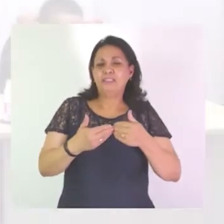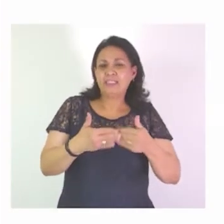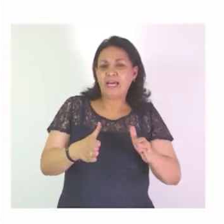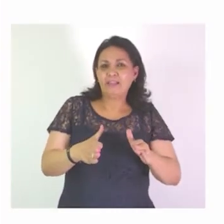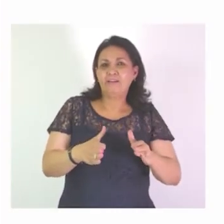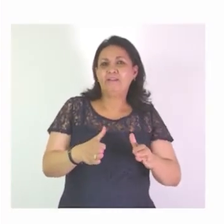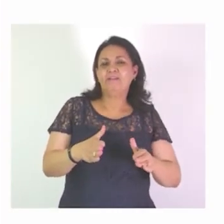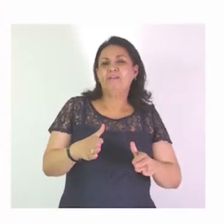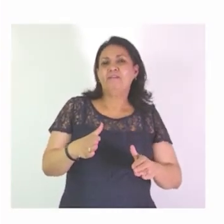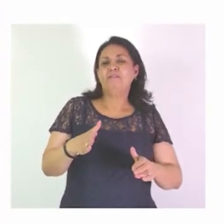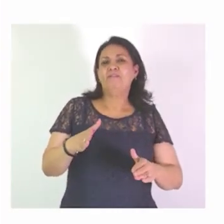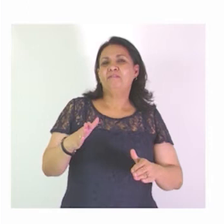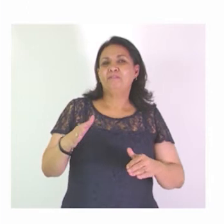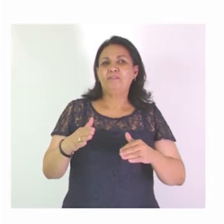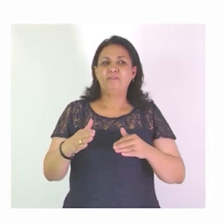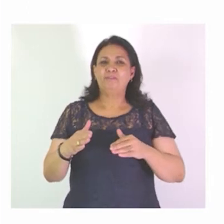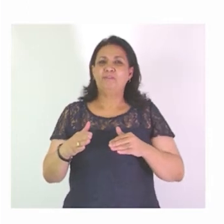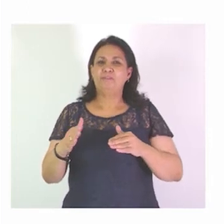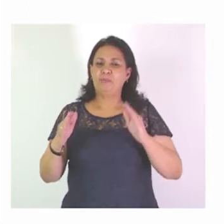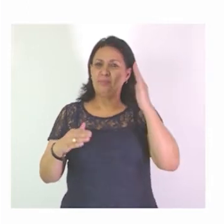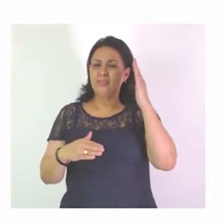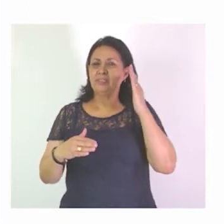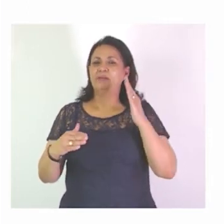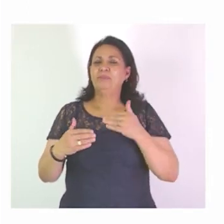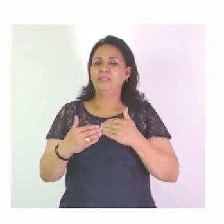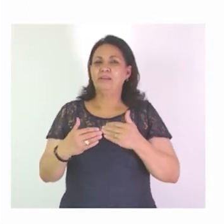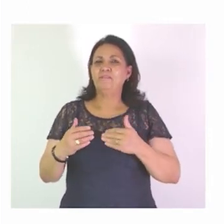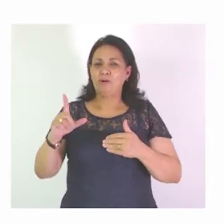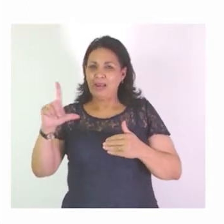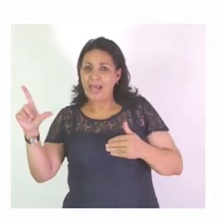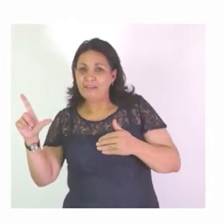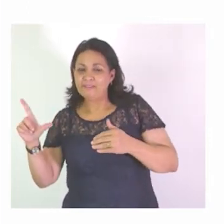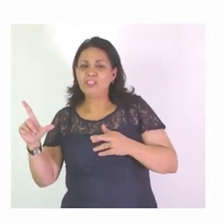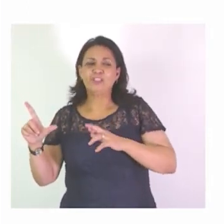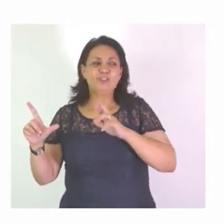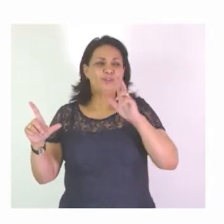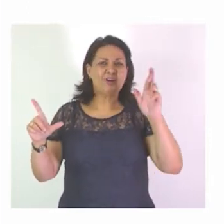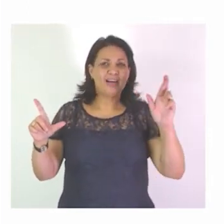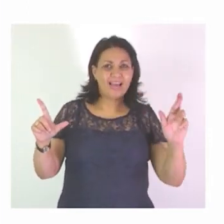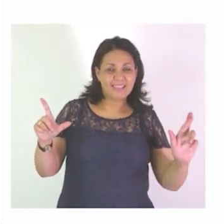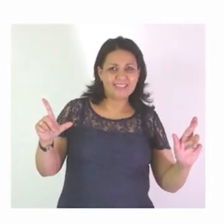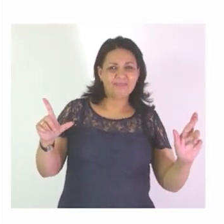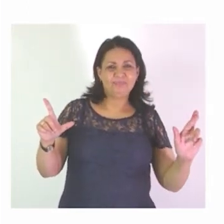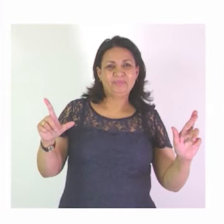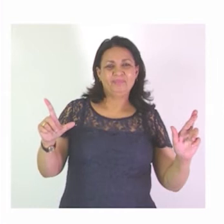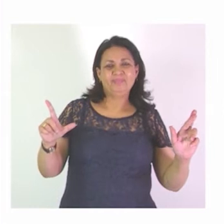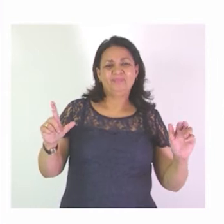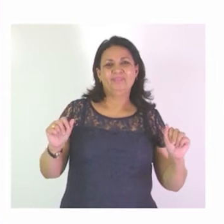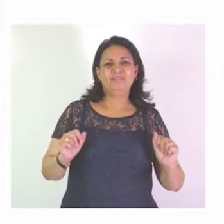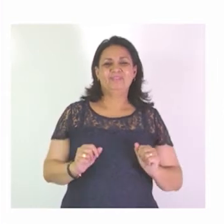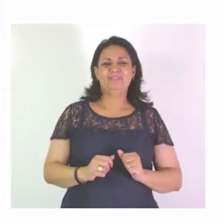picture, going to the activity from left to right. And the rest of